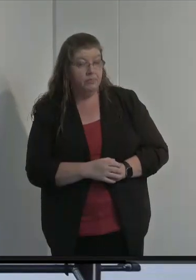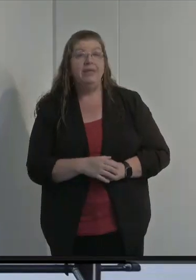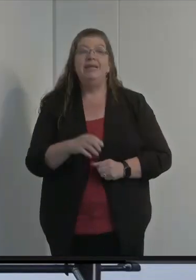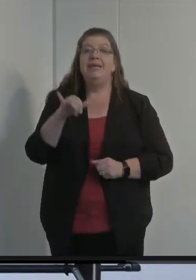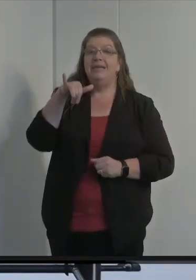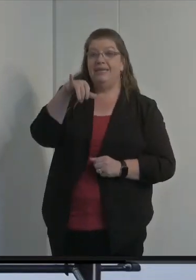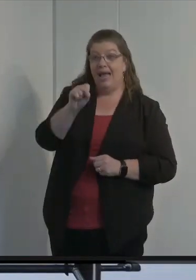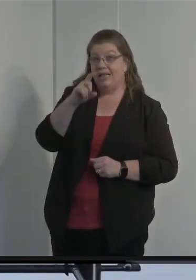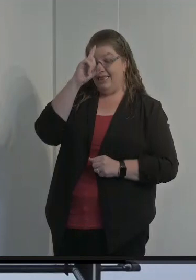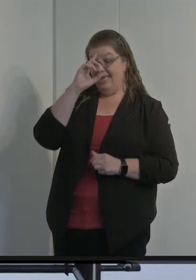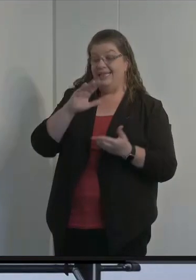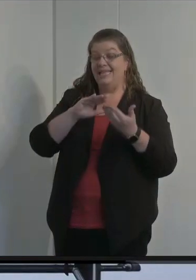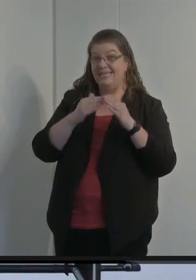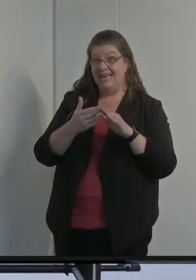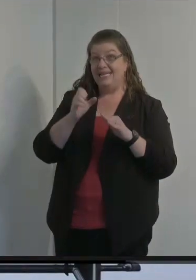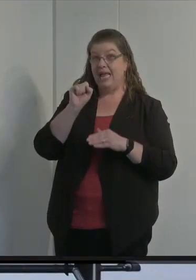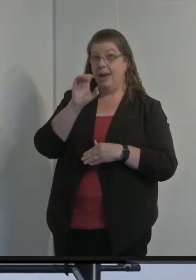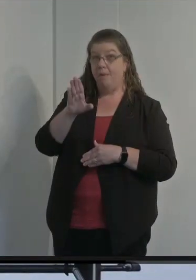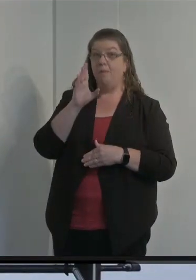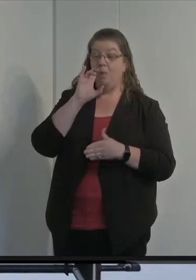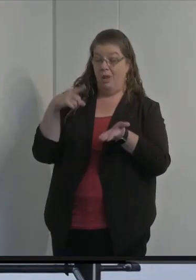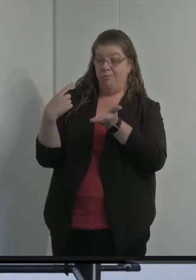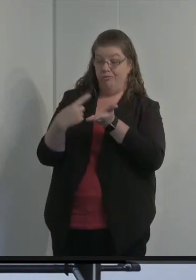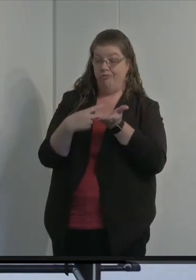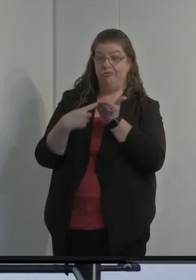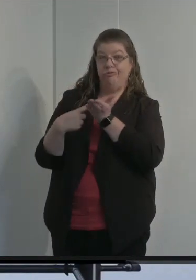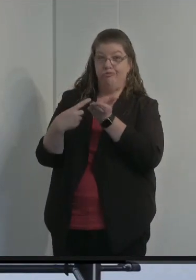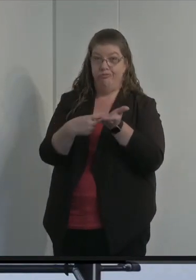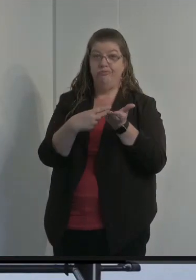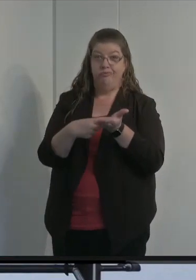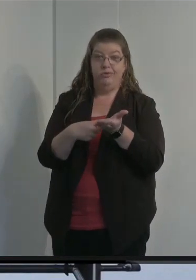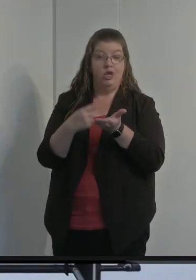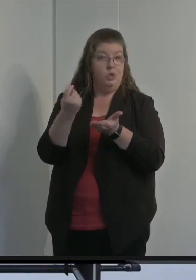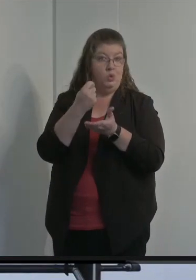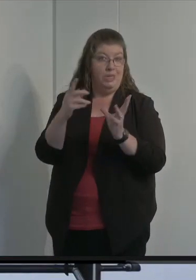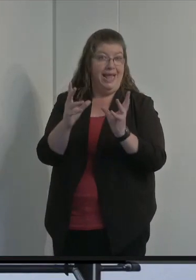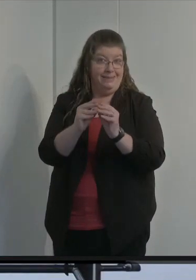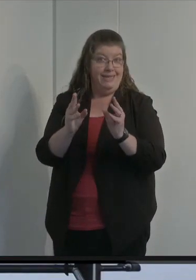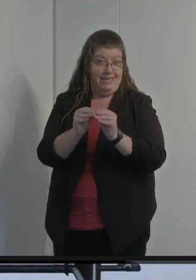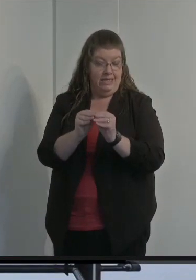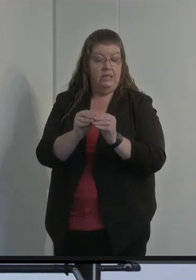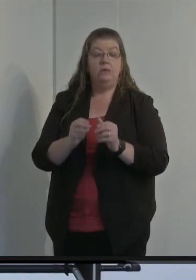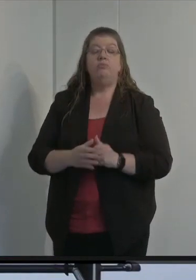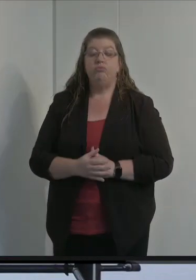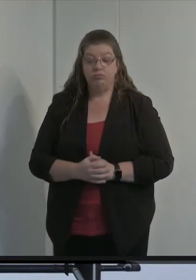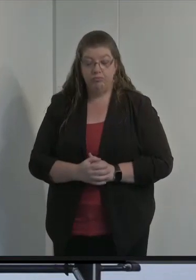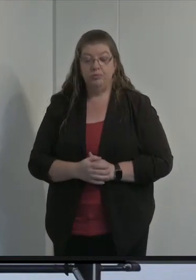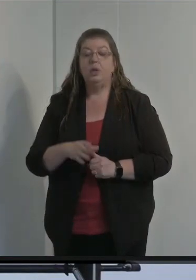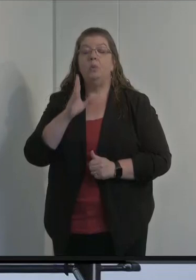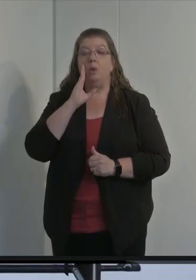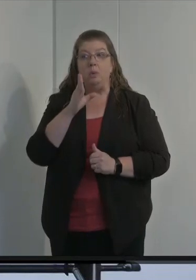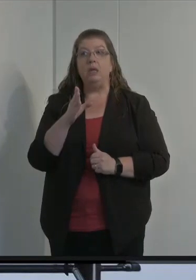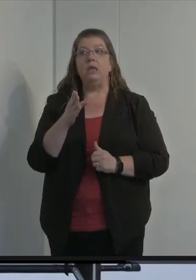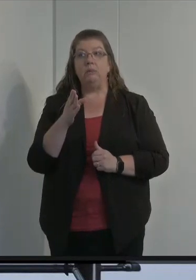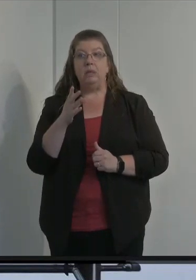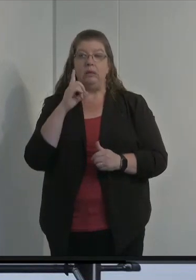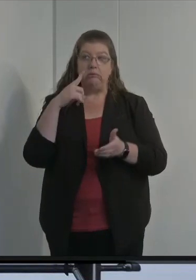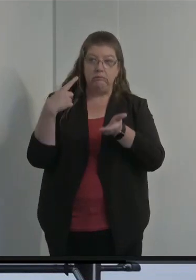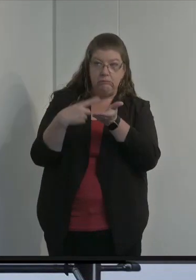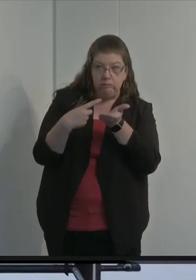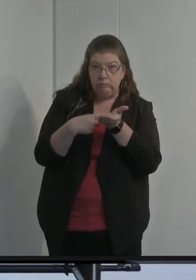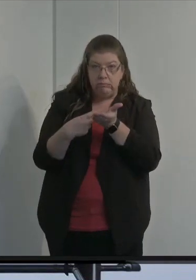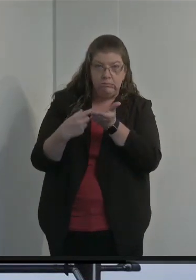of Santa Barbara is going to have a discussion about this on the council agenda on Tuesday, And we're going to be talking with